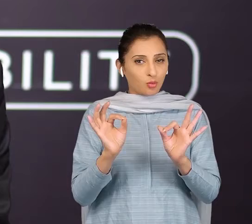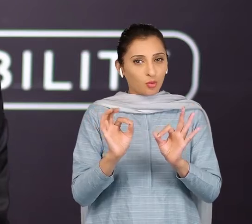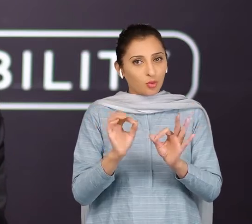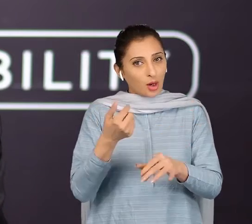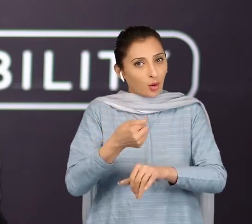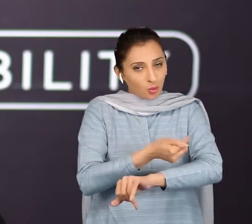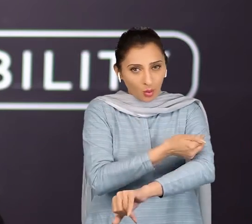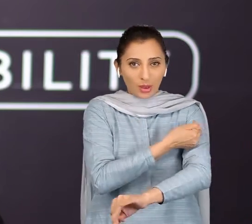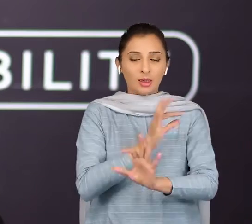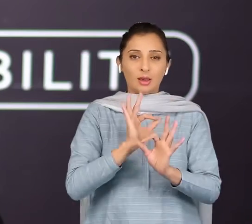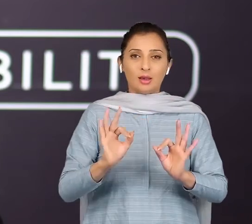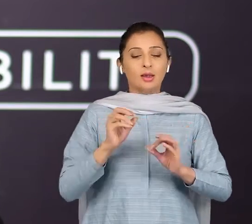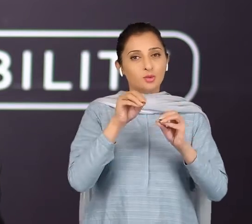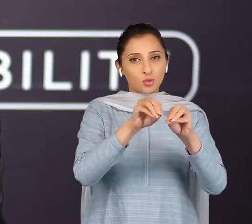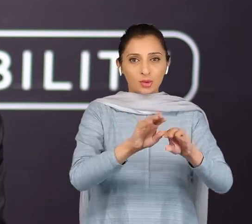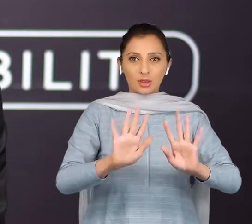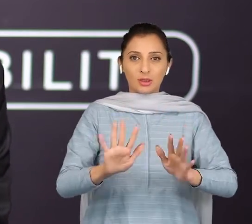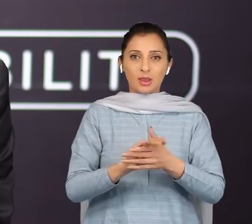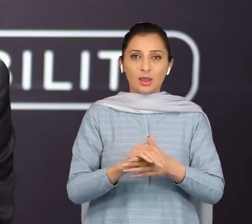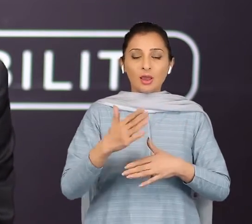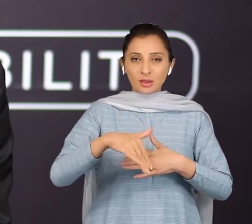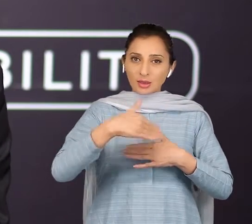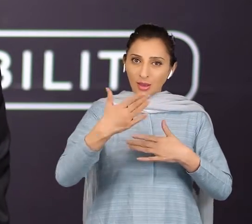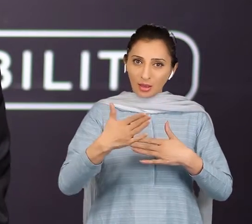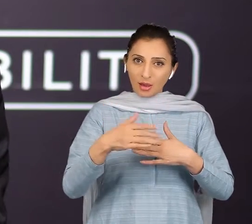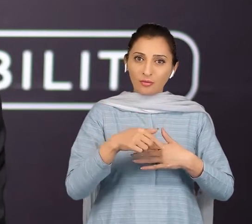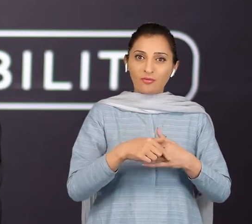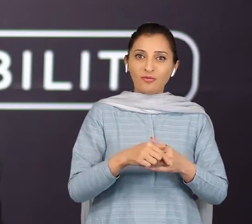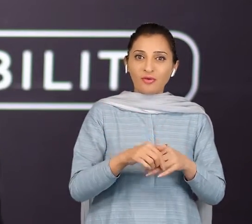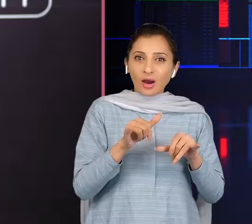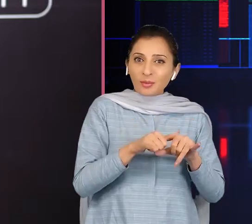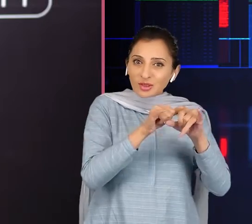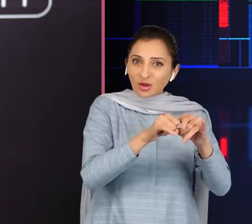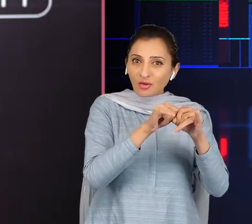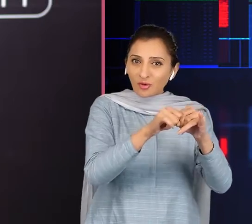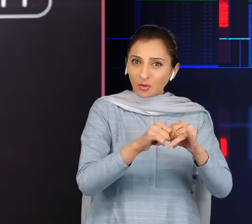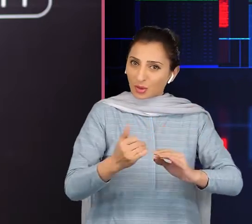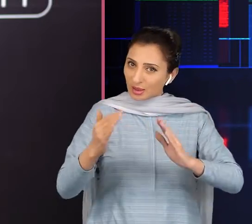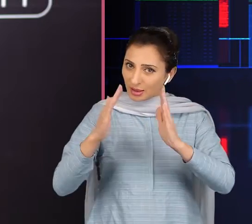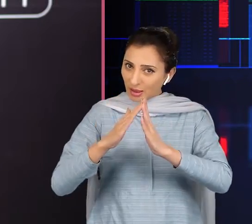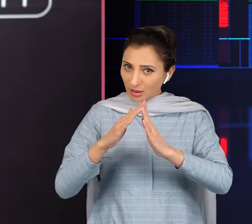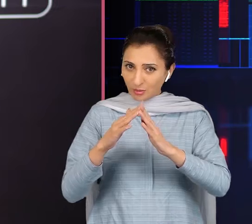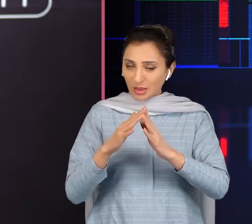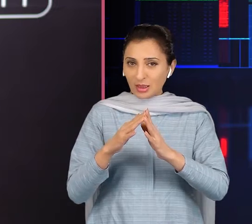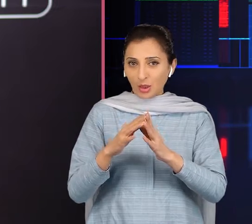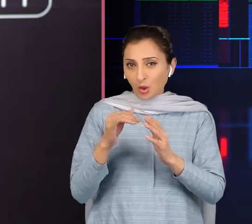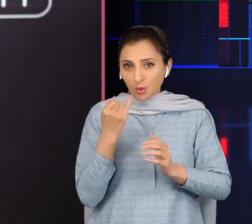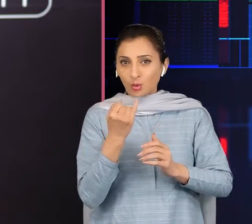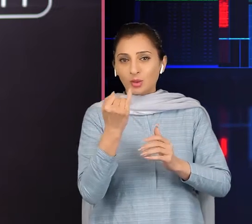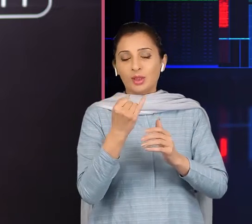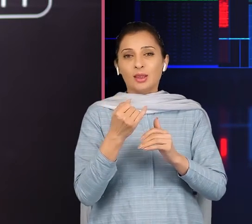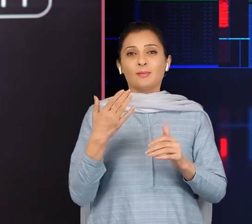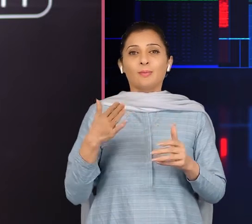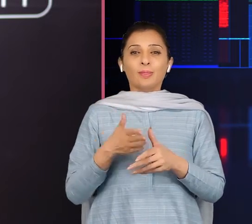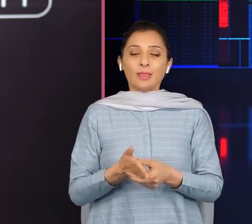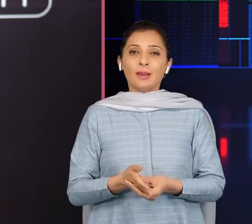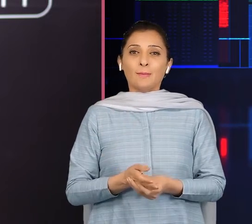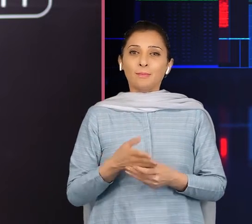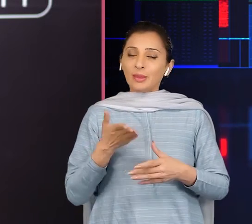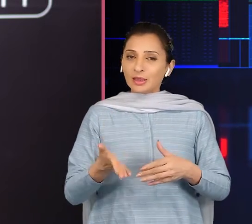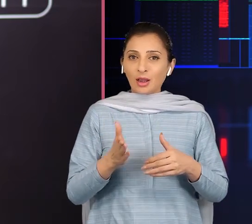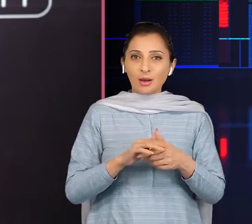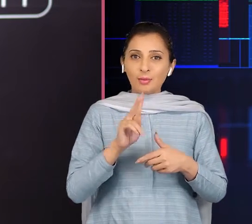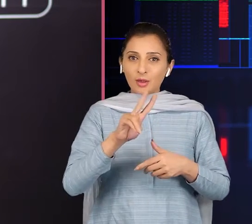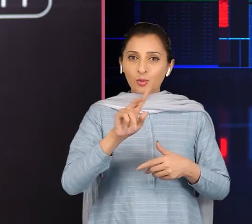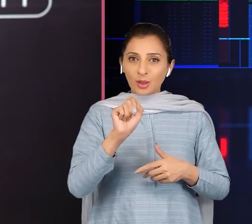recover. And we also then look for homes for them. We have an animal shelter in Lahore which became